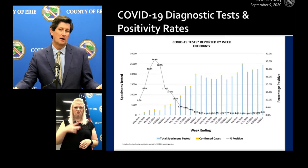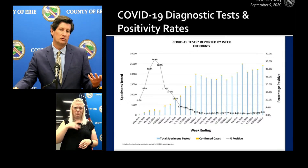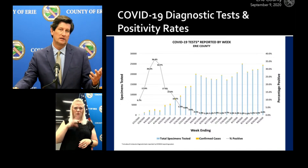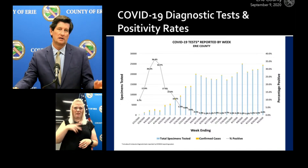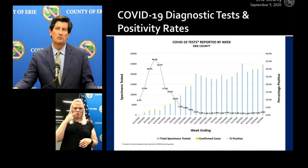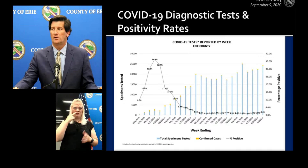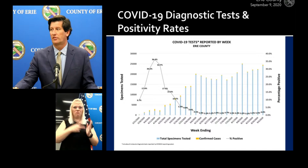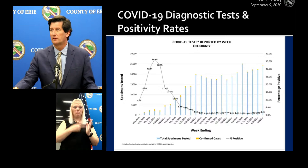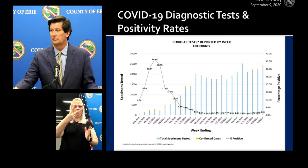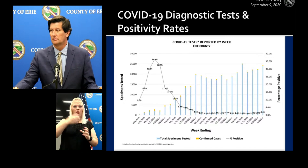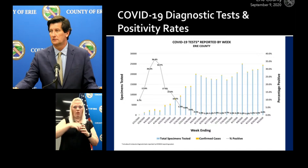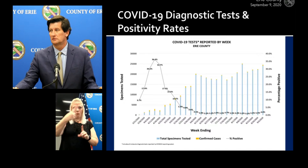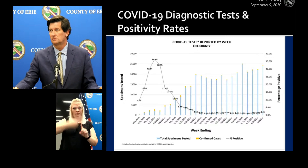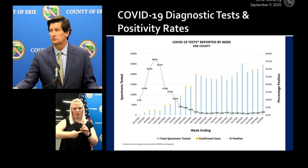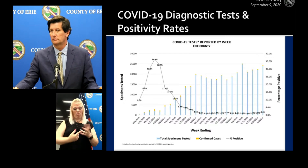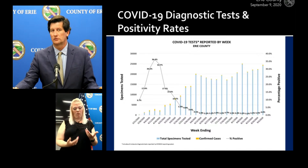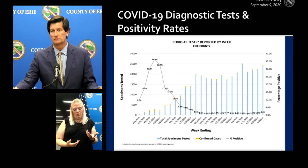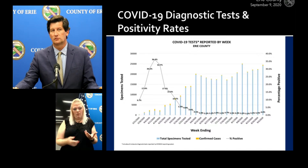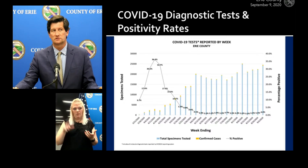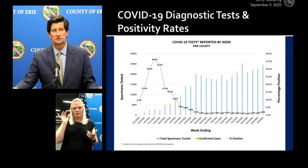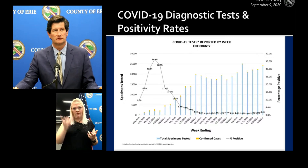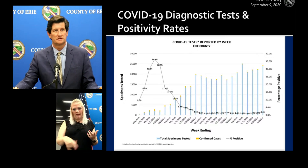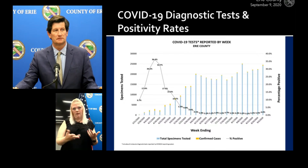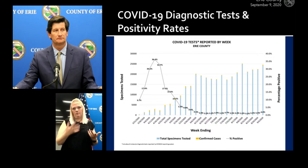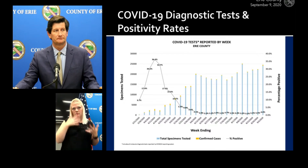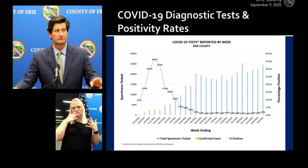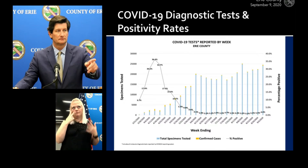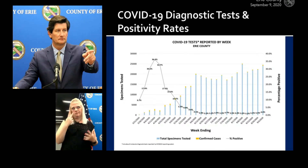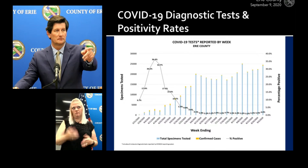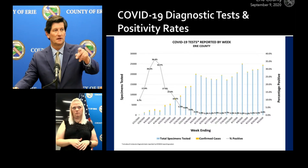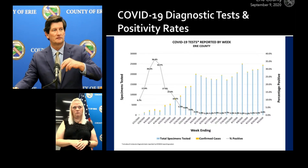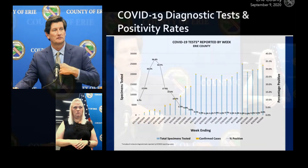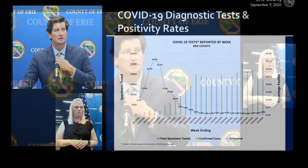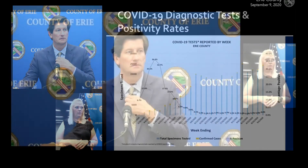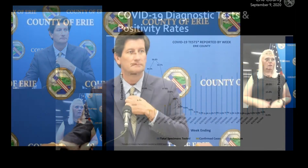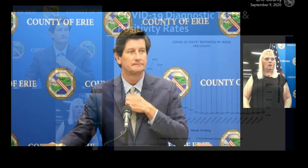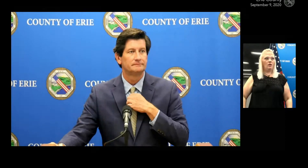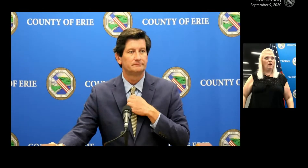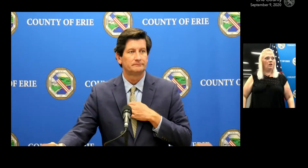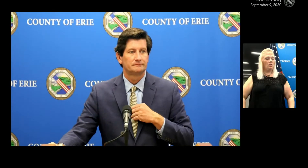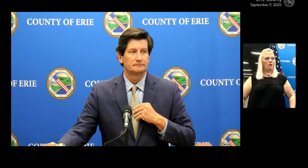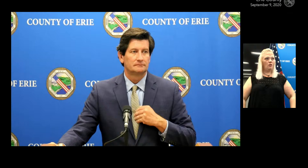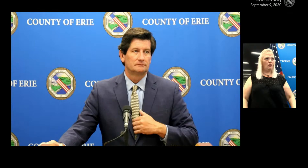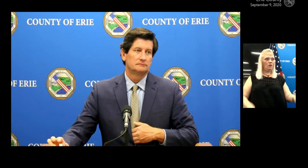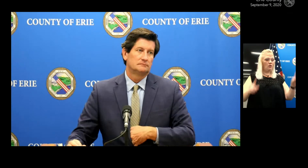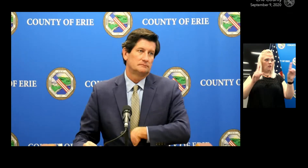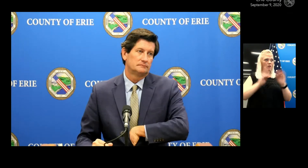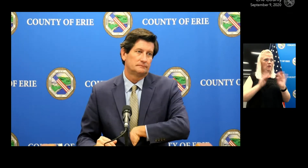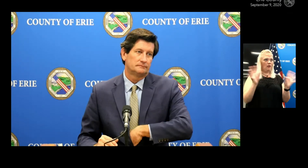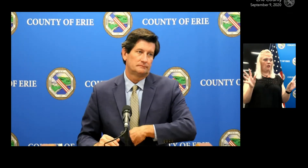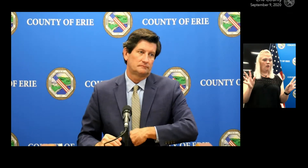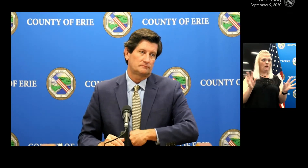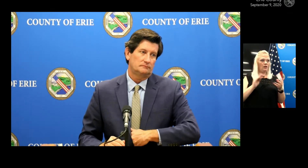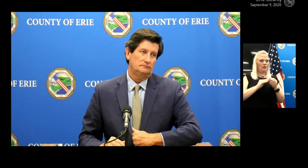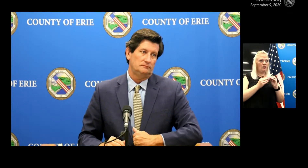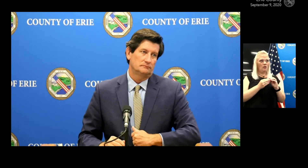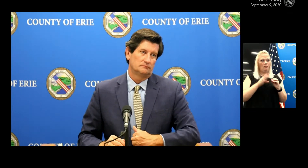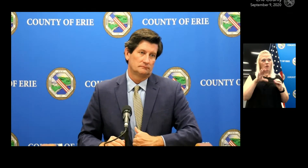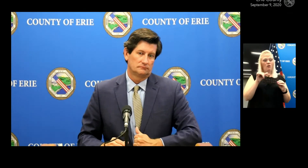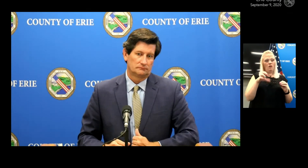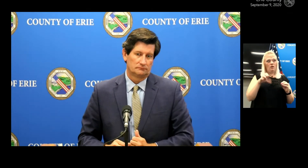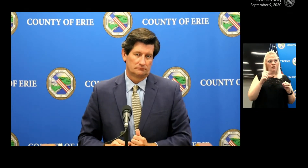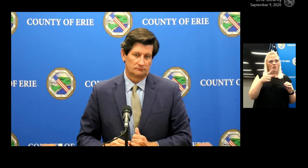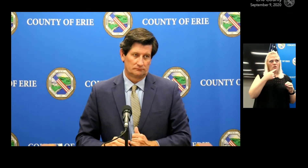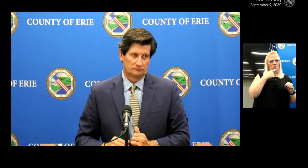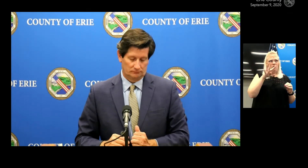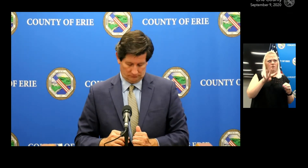see doubling in a month, is what unfortunately we've seen. Yes? Can you clarify the number of cases that you